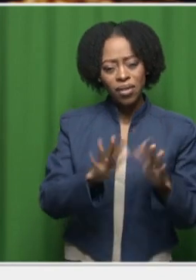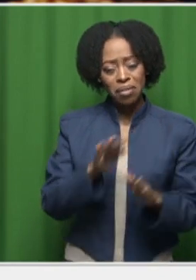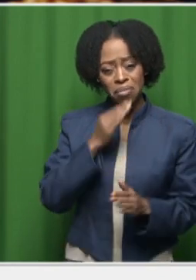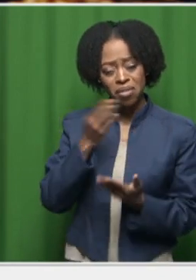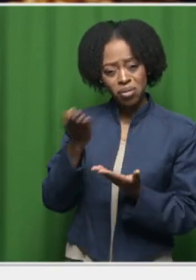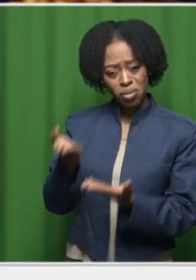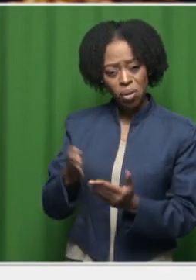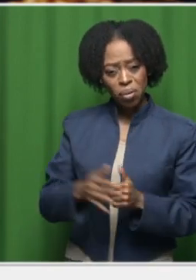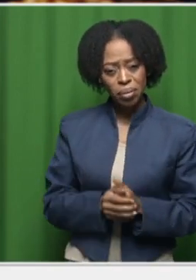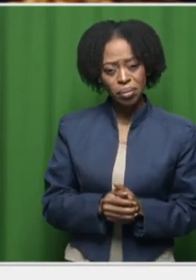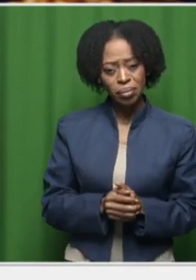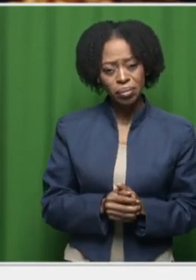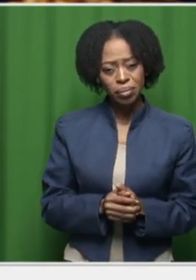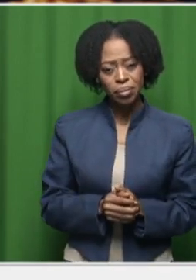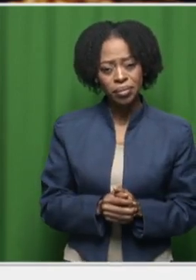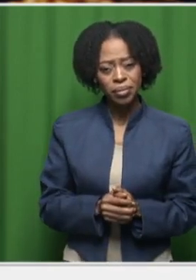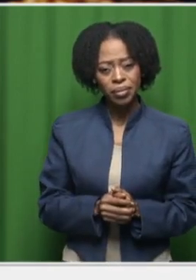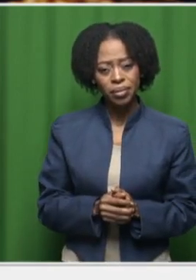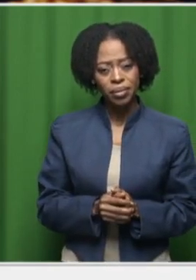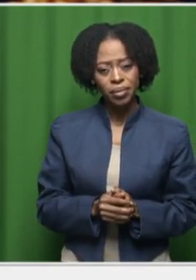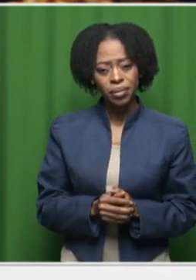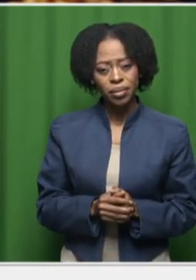what you're suggesting is happening right now?